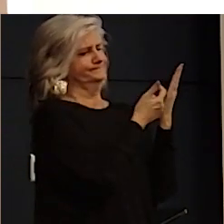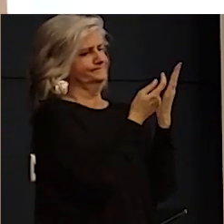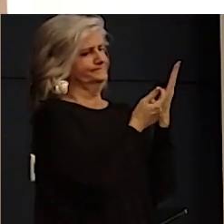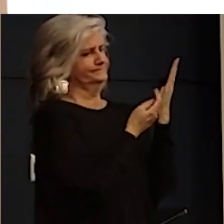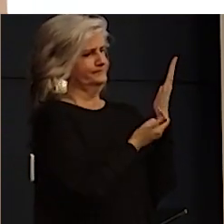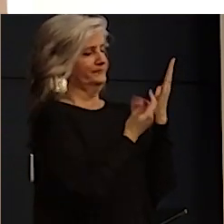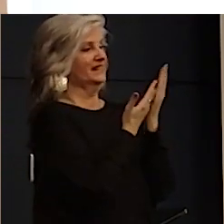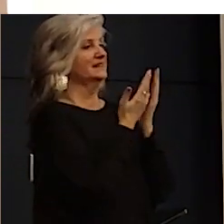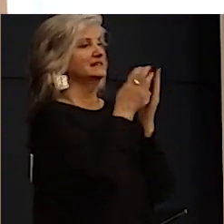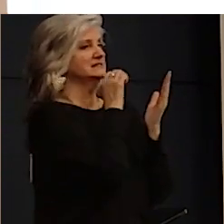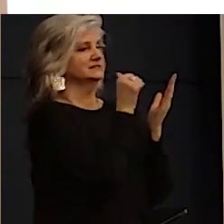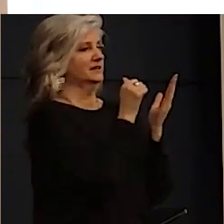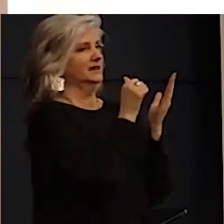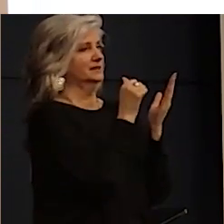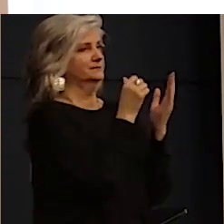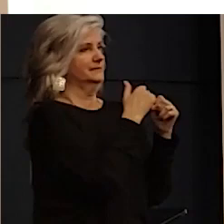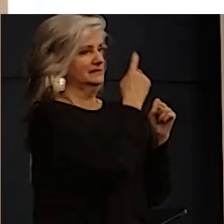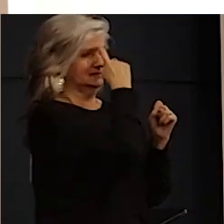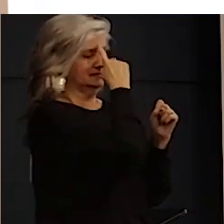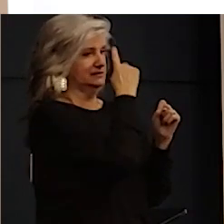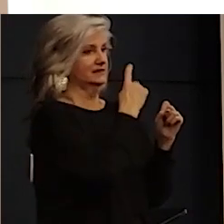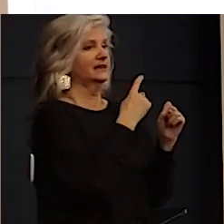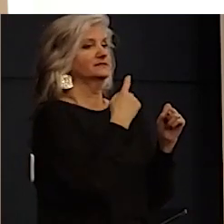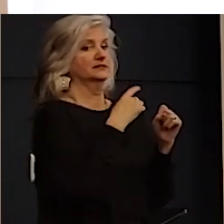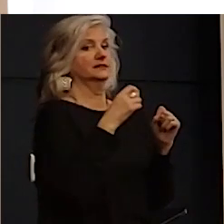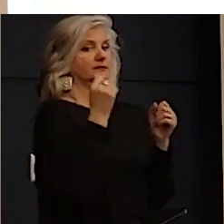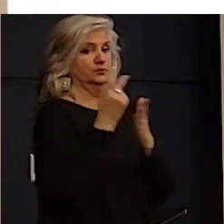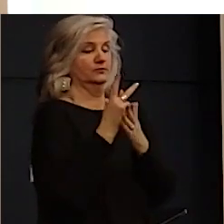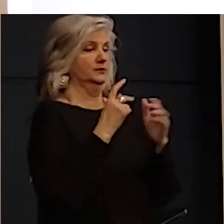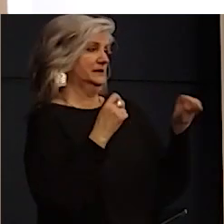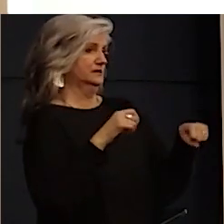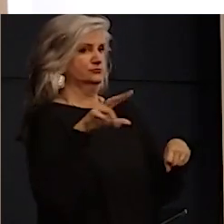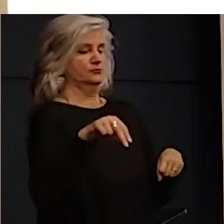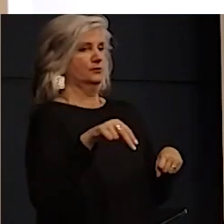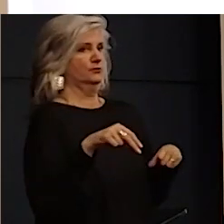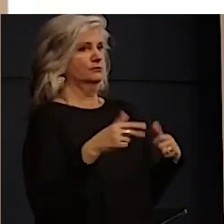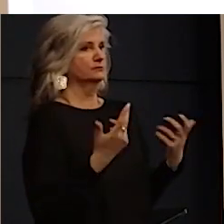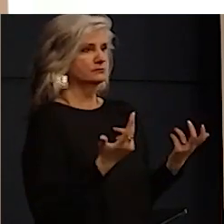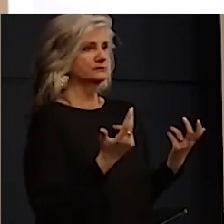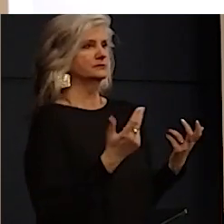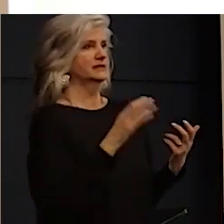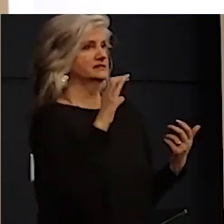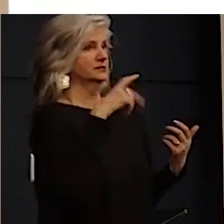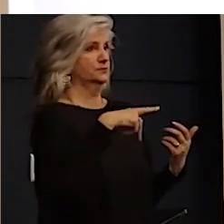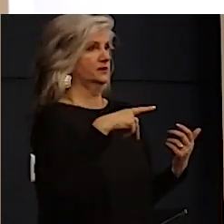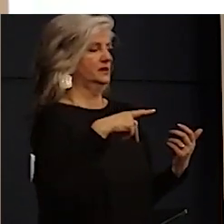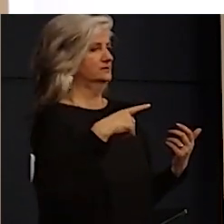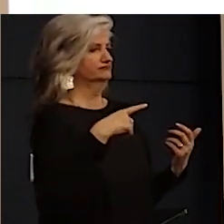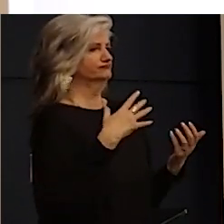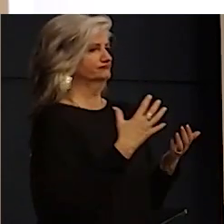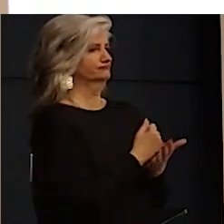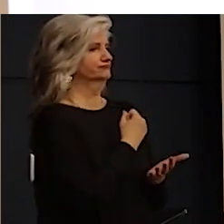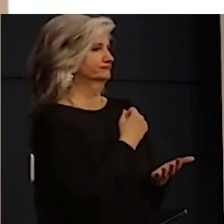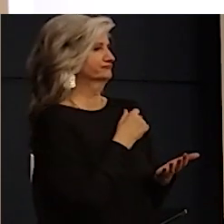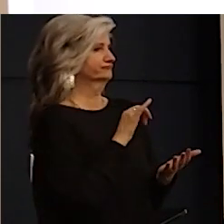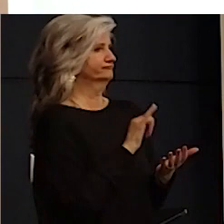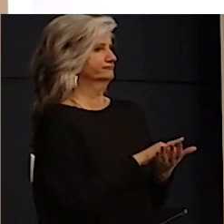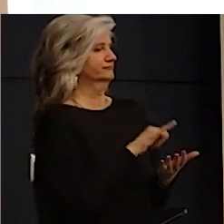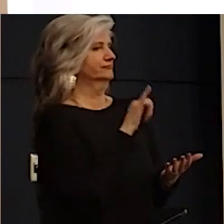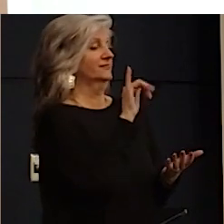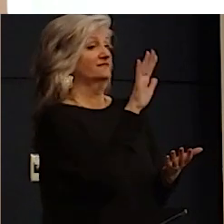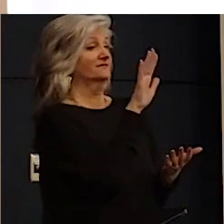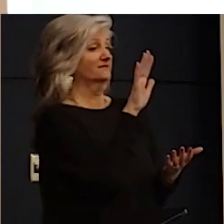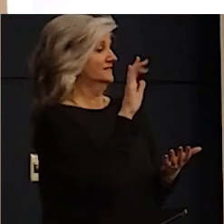pretty much have to approve them, yes or no, the whole thing. CenterPoint's taking full advantage of that. You can see over $900